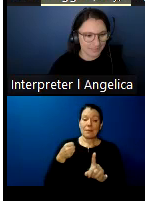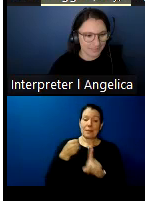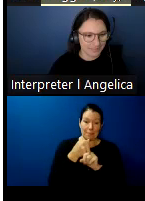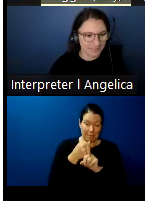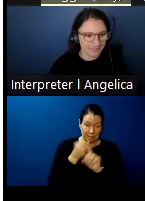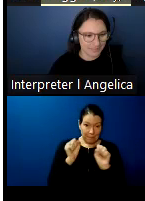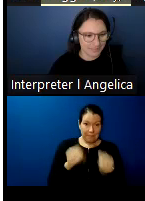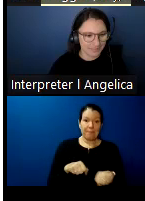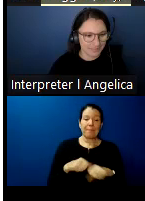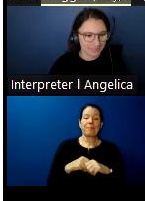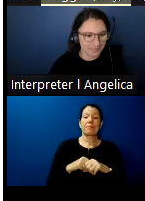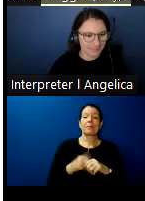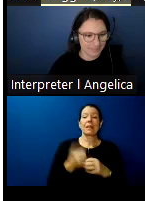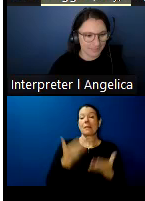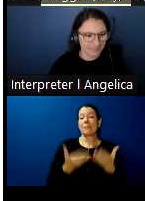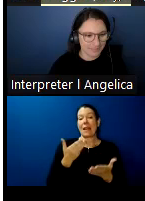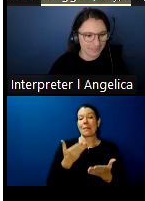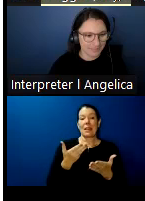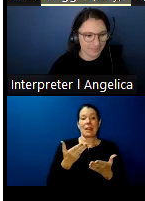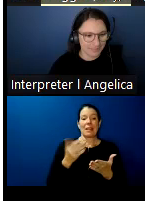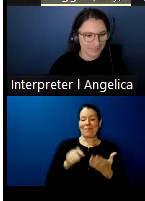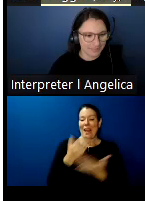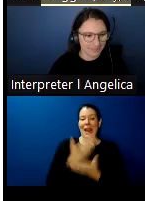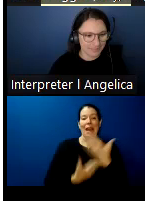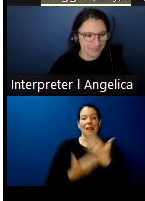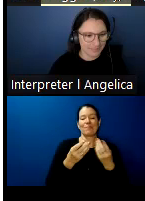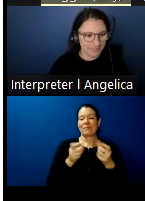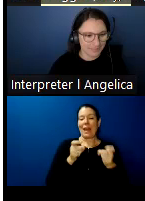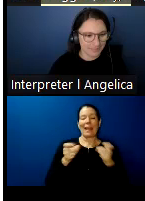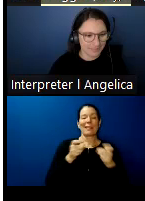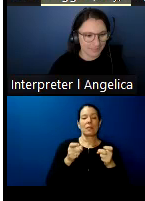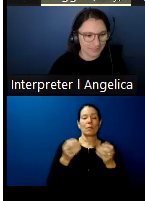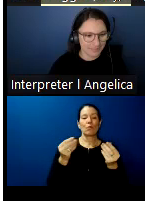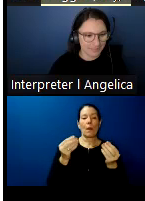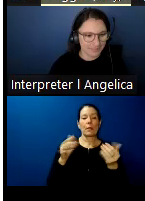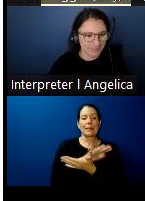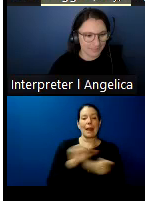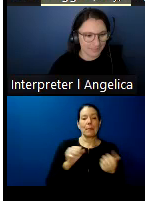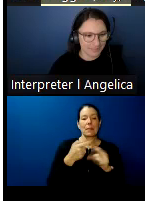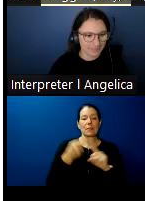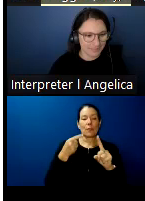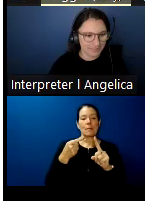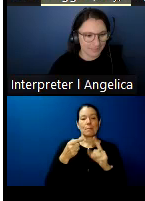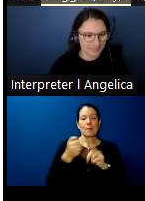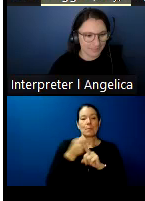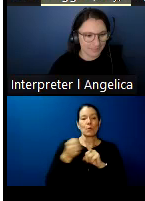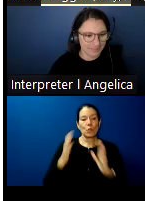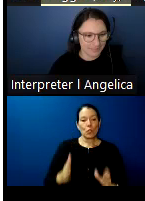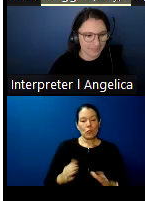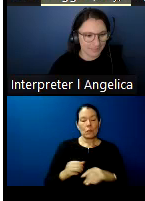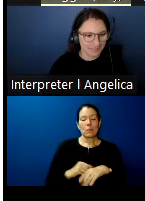survivor. They may have to handle property damage from their abuser. One of the things when I did